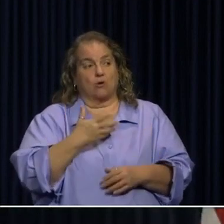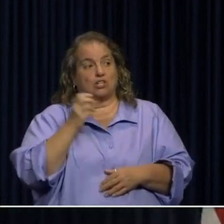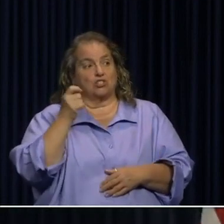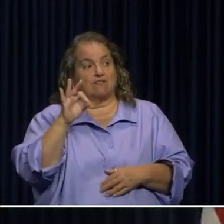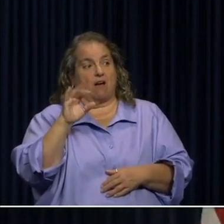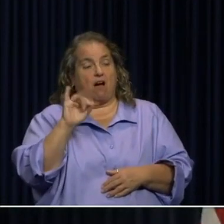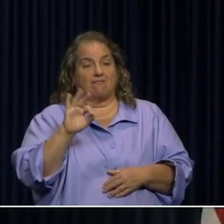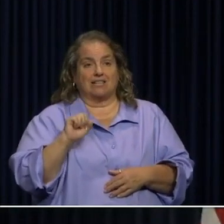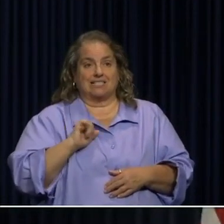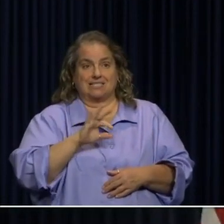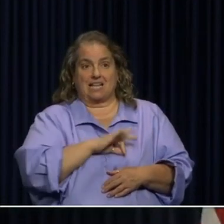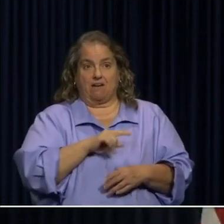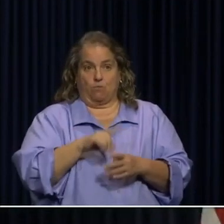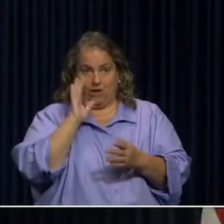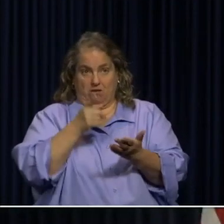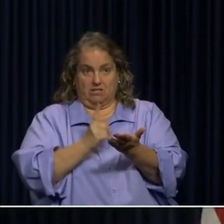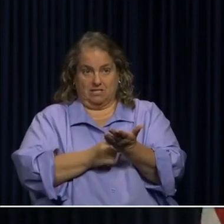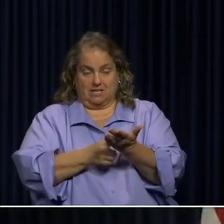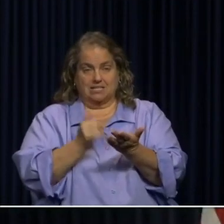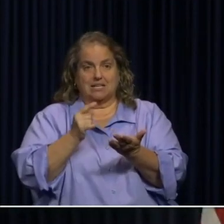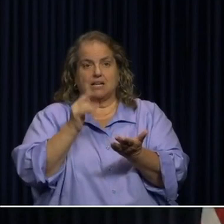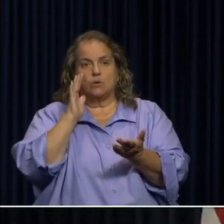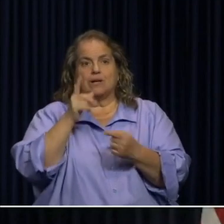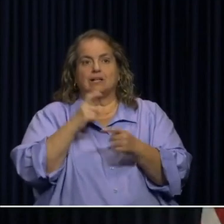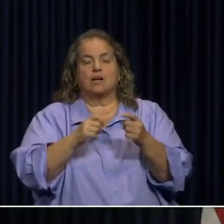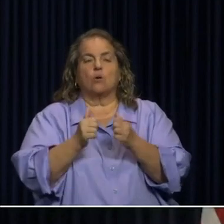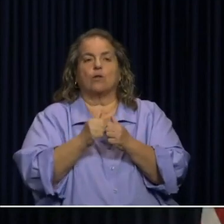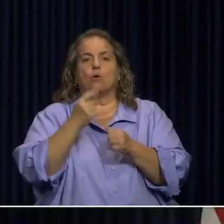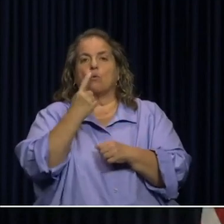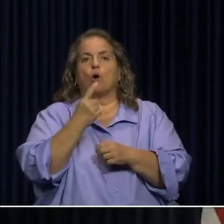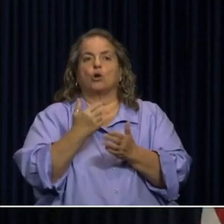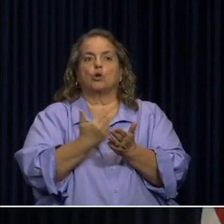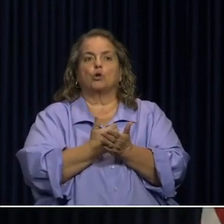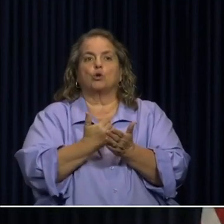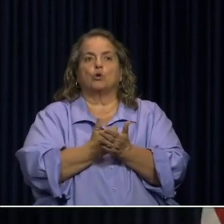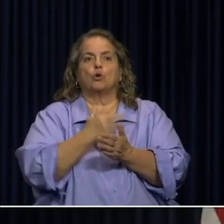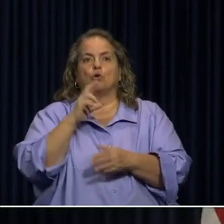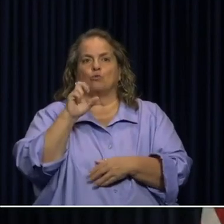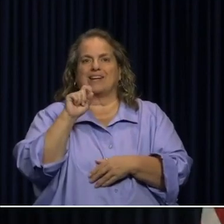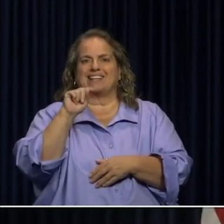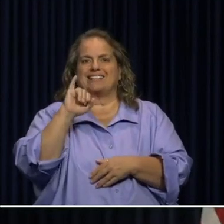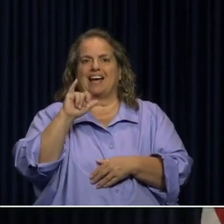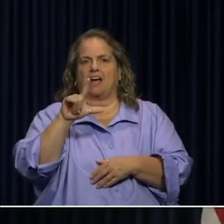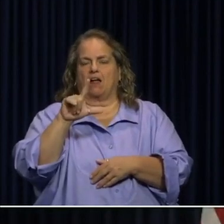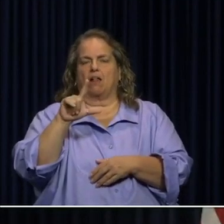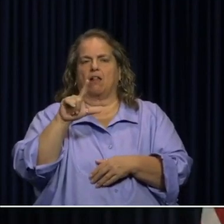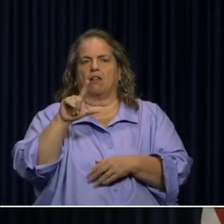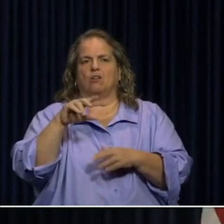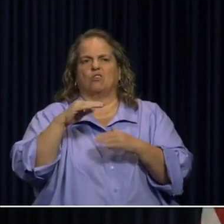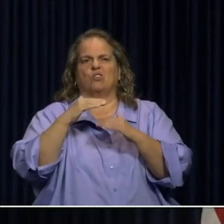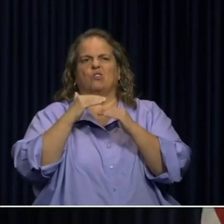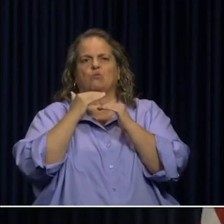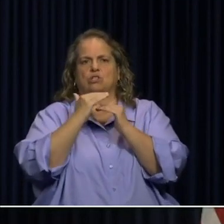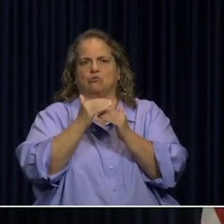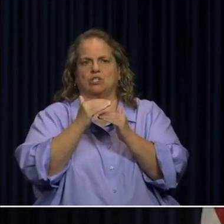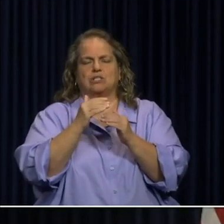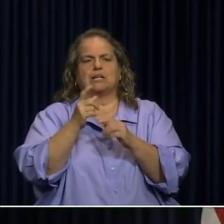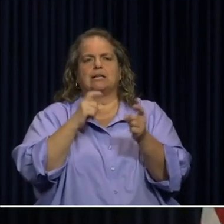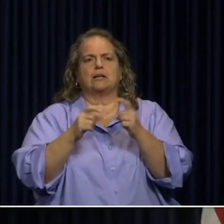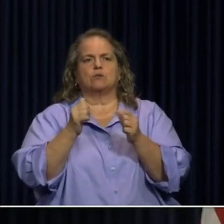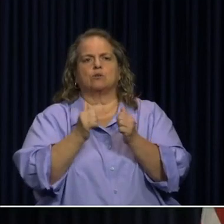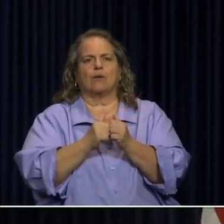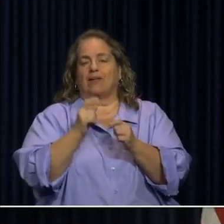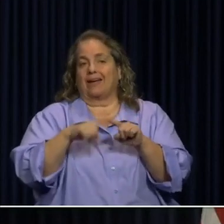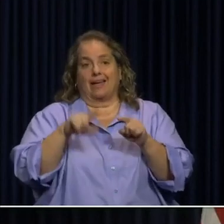to discuss it. It deals with one new retail restriction. It deals with, I